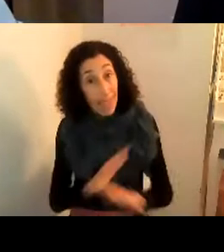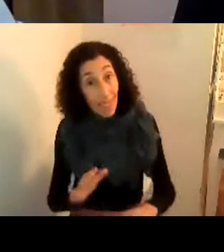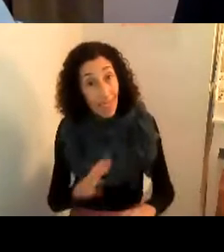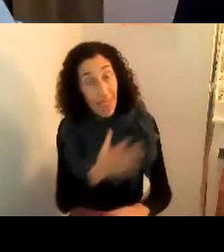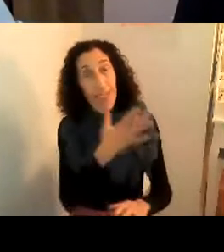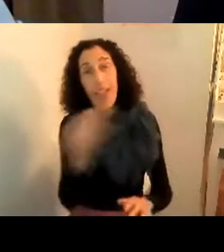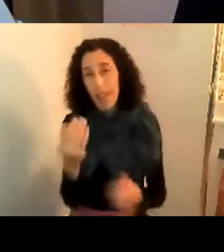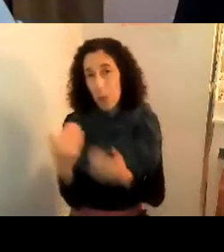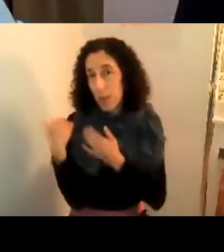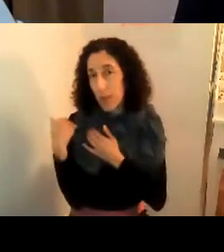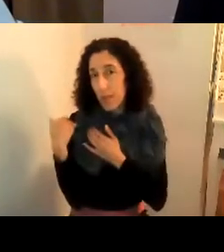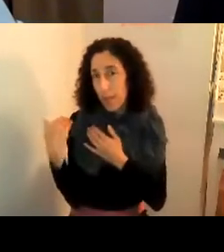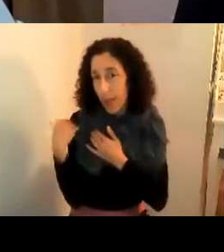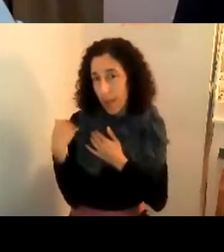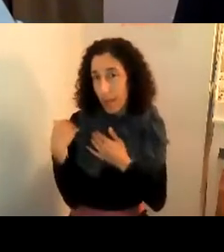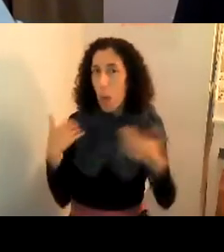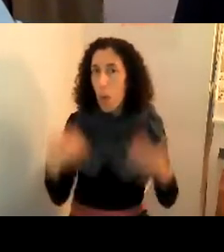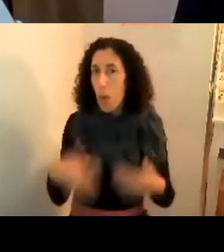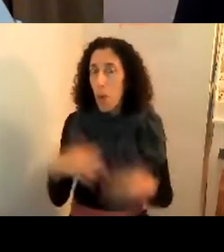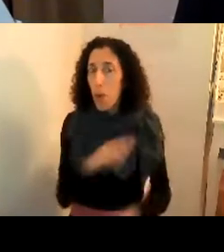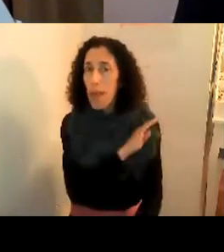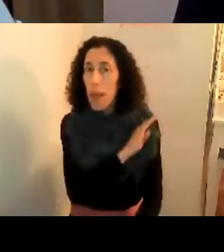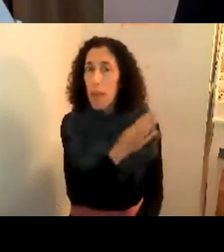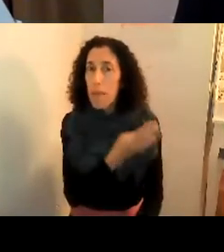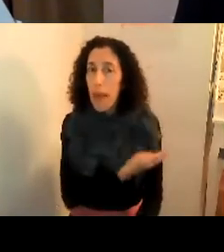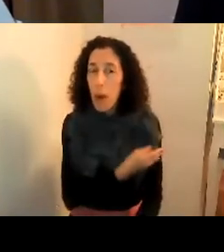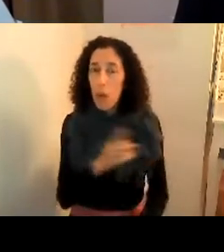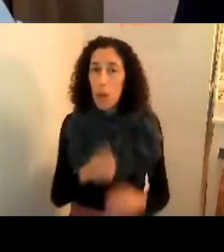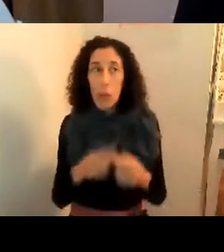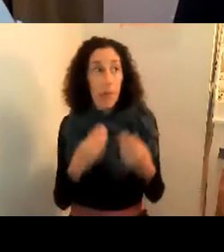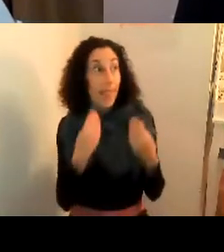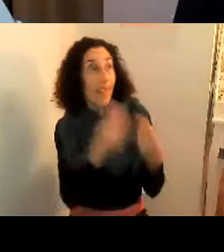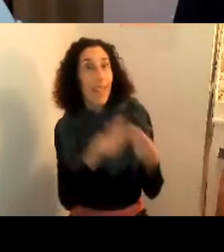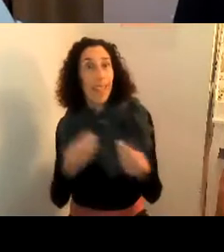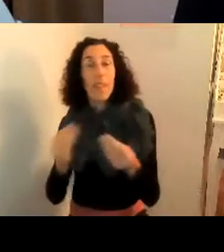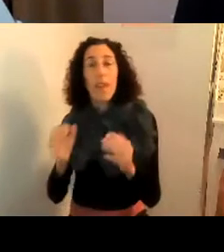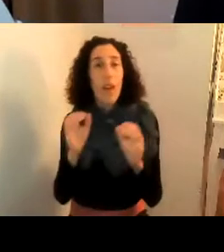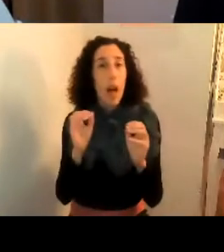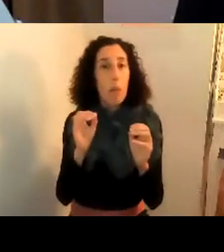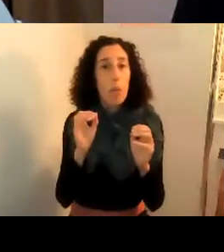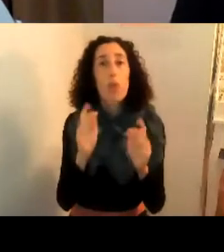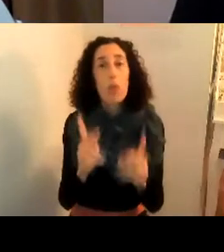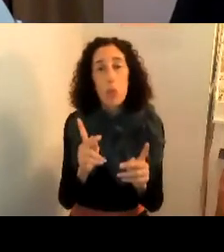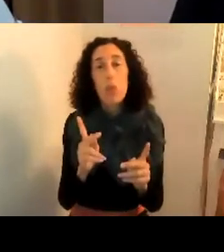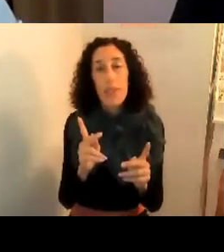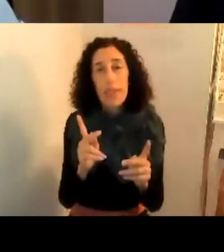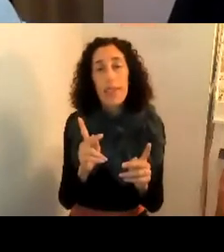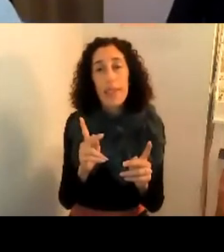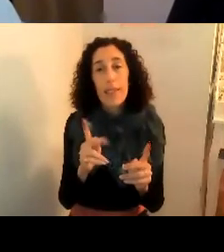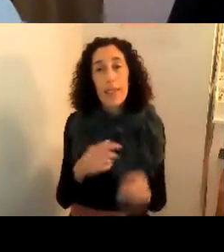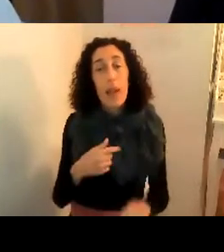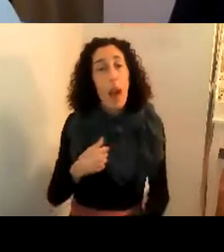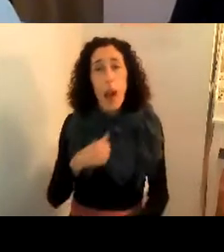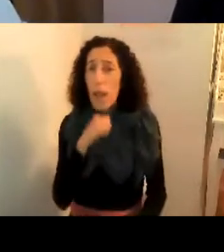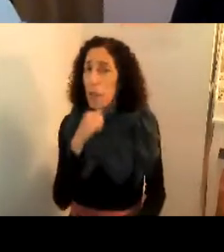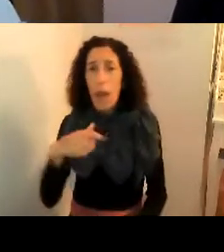And some, you know, in some of these places, I was the only, you know, obviously I'm not a person of, you know, color, but I was the